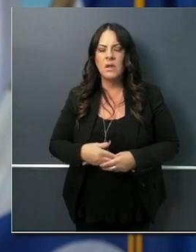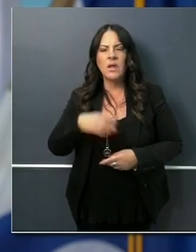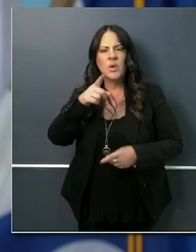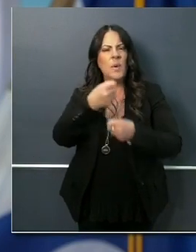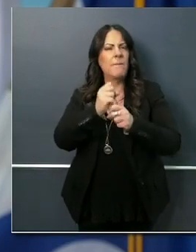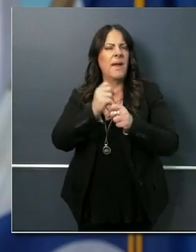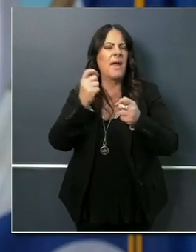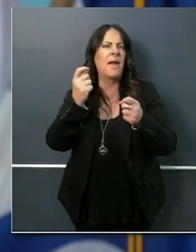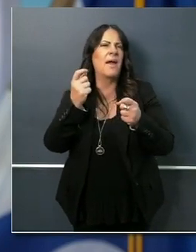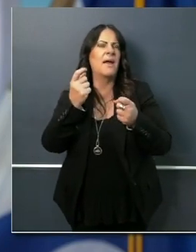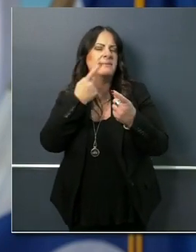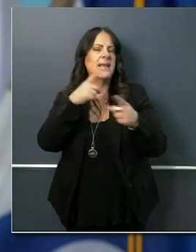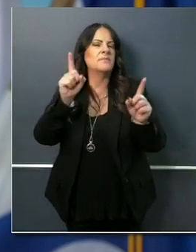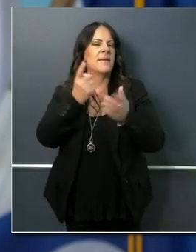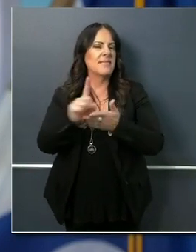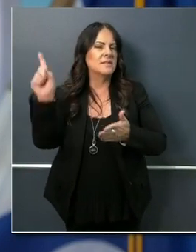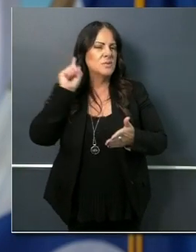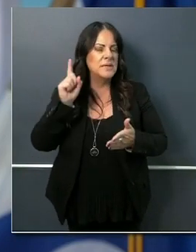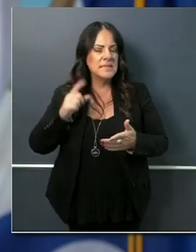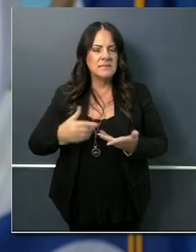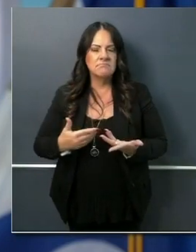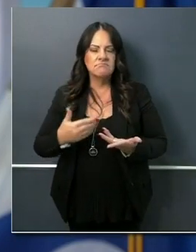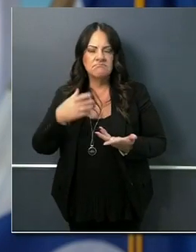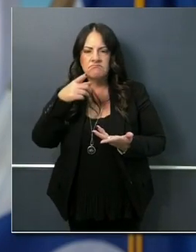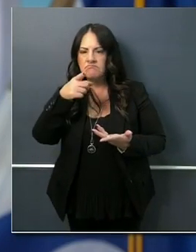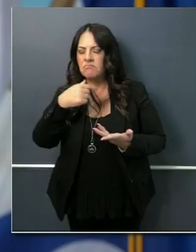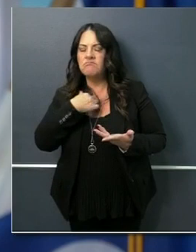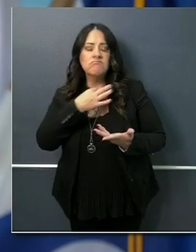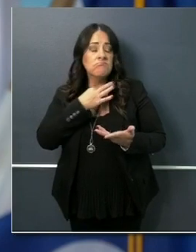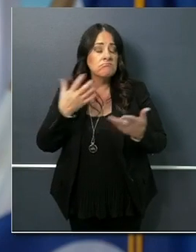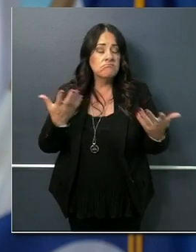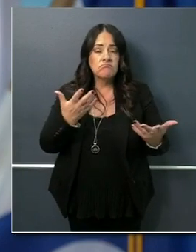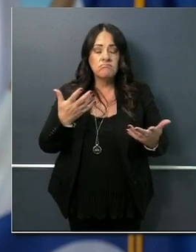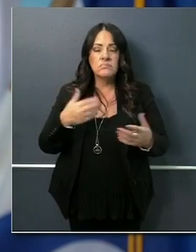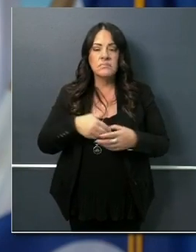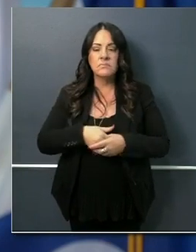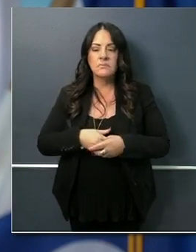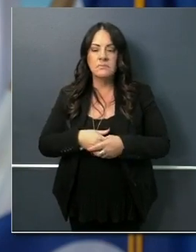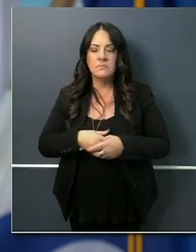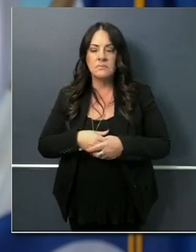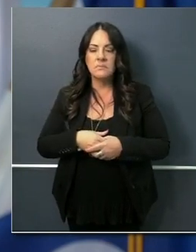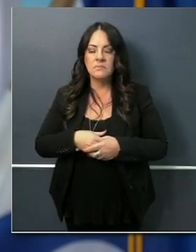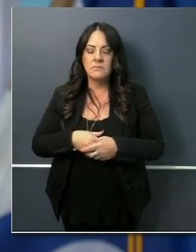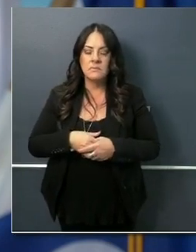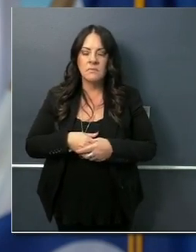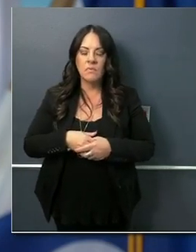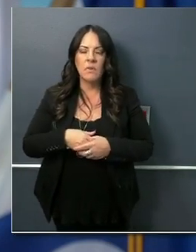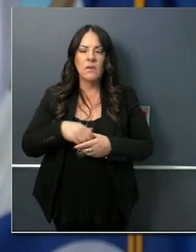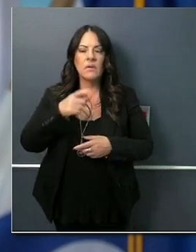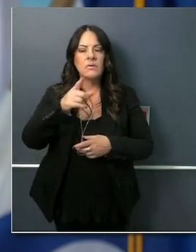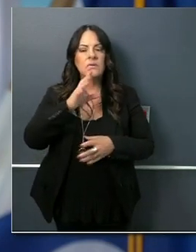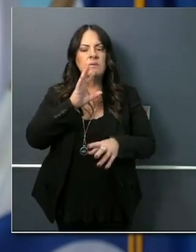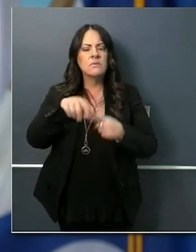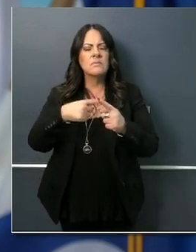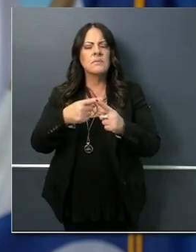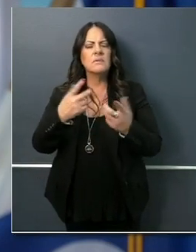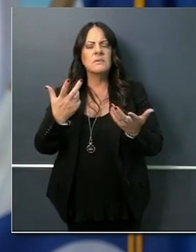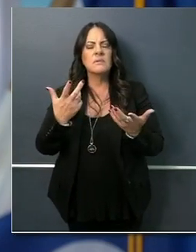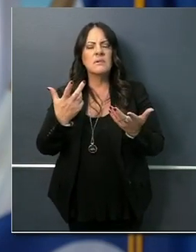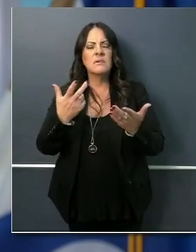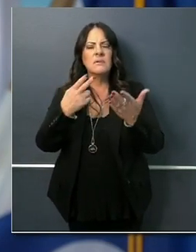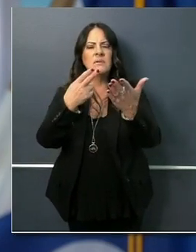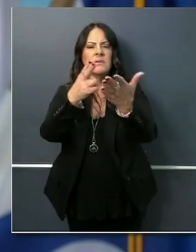week. Have you indeed been able to move forward with those contracts with the collaboration